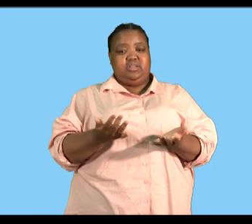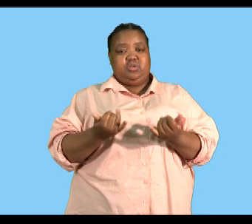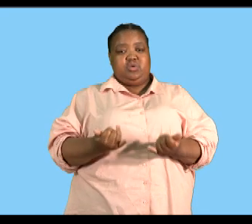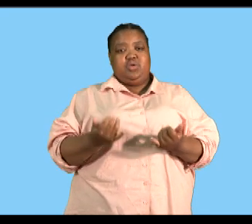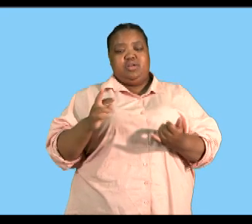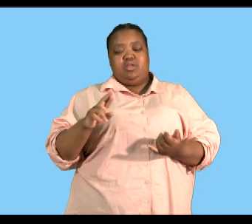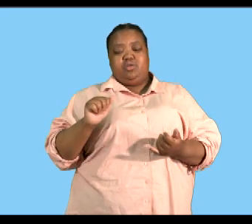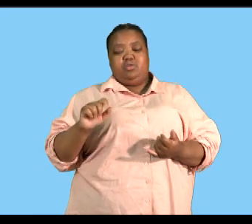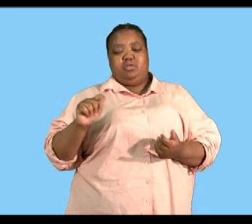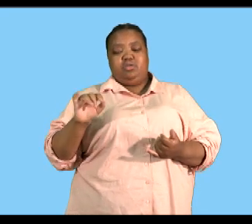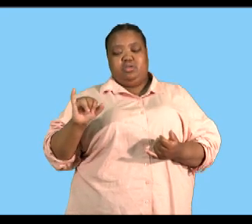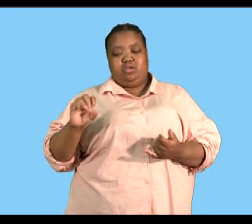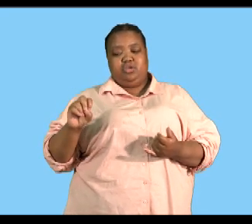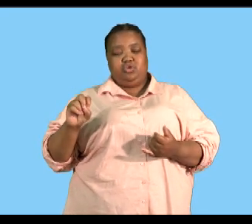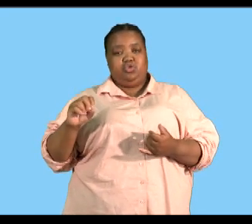ratio. We have